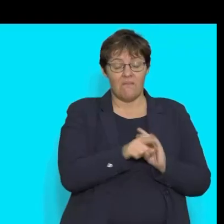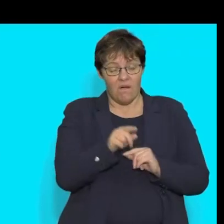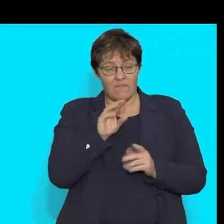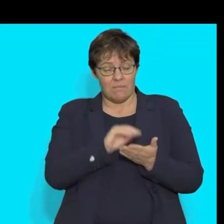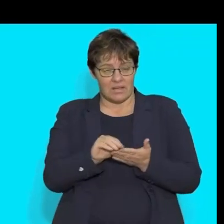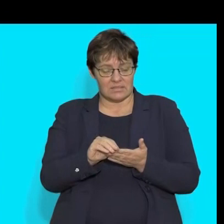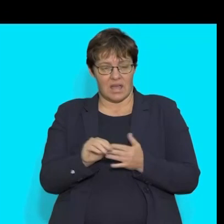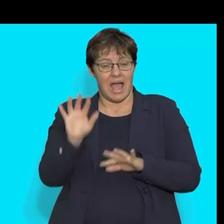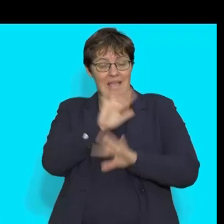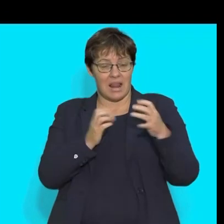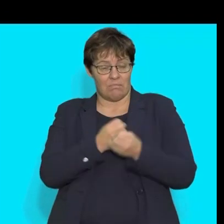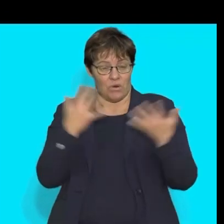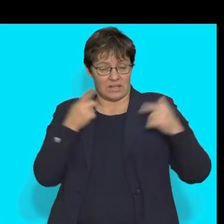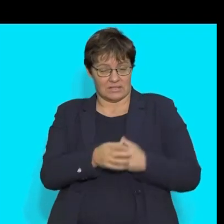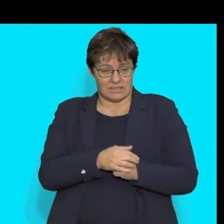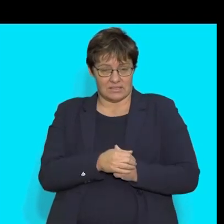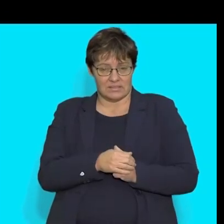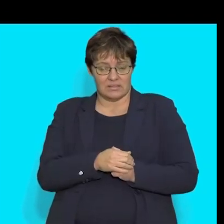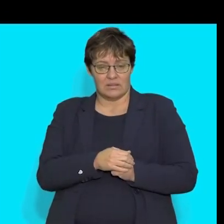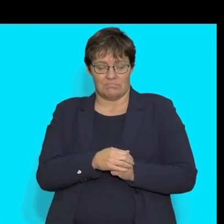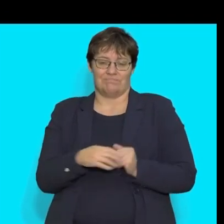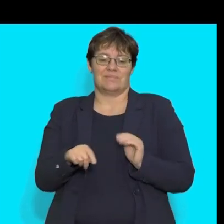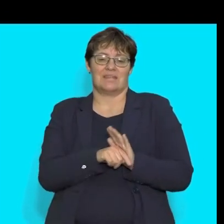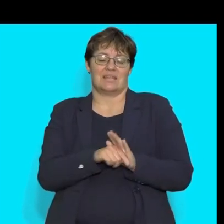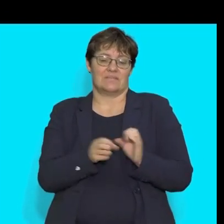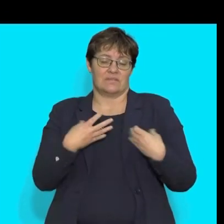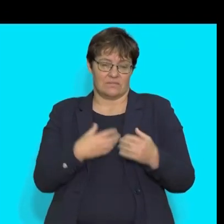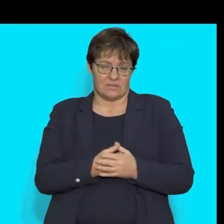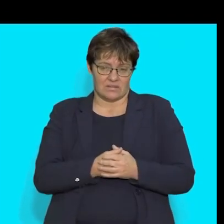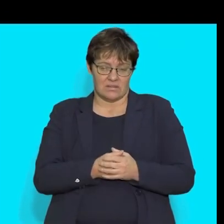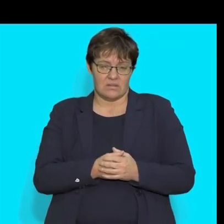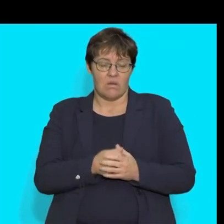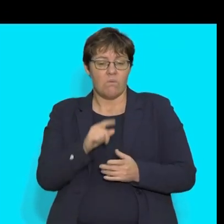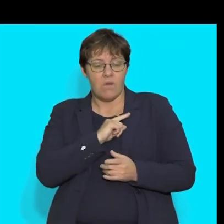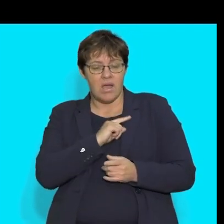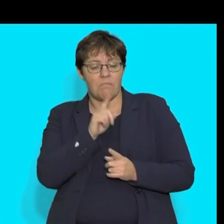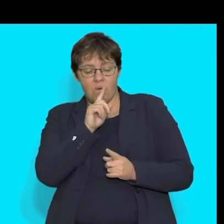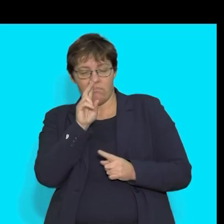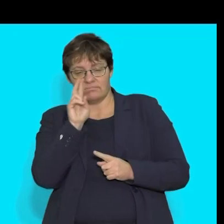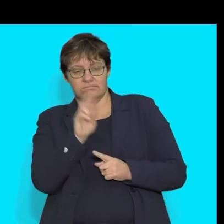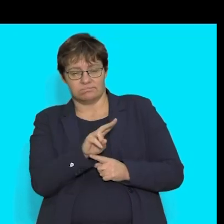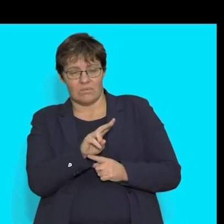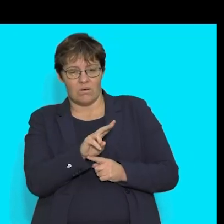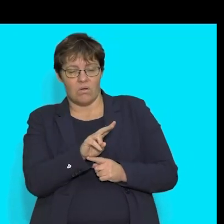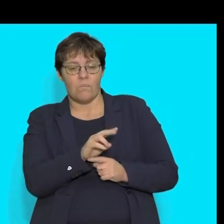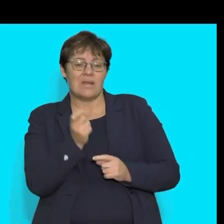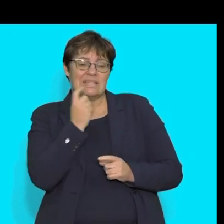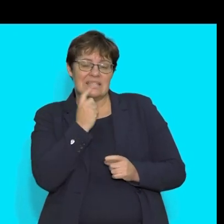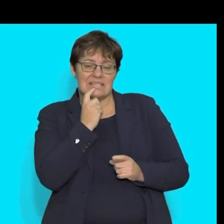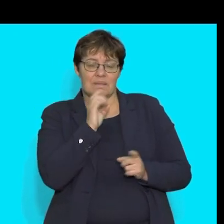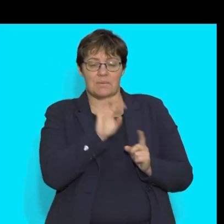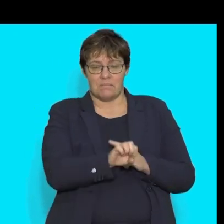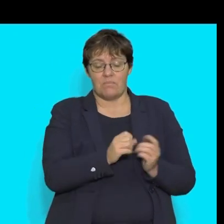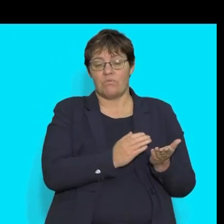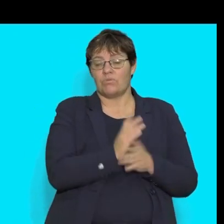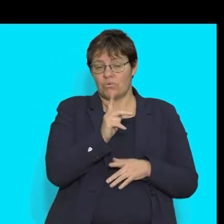mice, being brightly colored gives them a disadvantage because they're most likely to be visible or seen